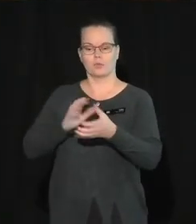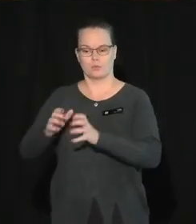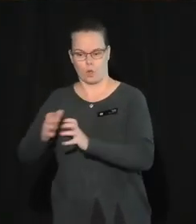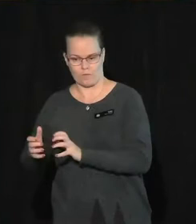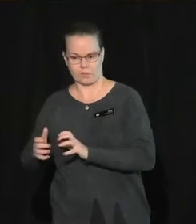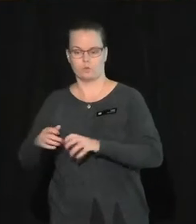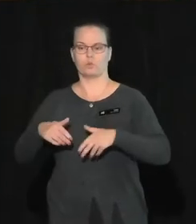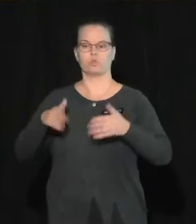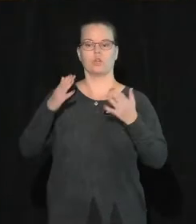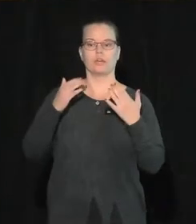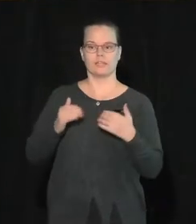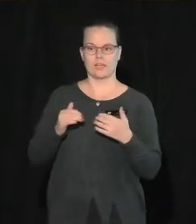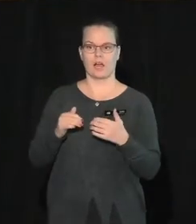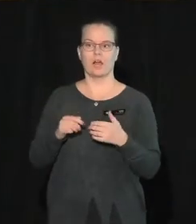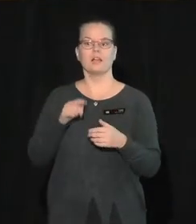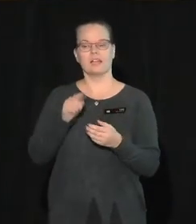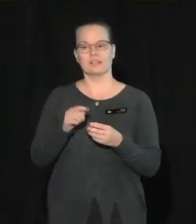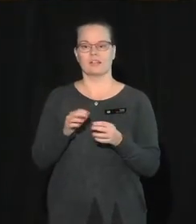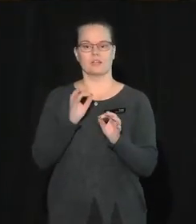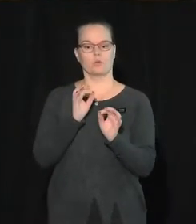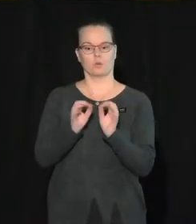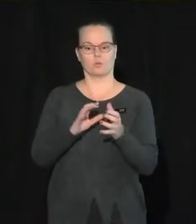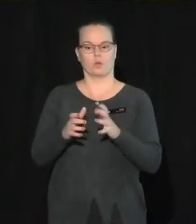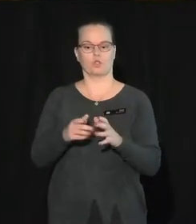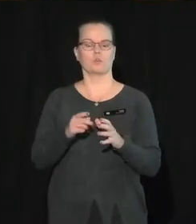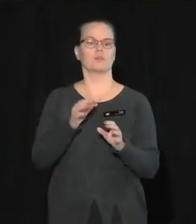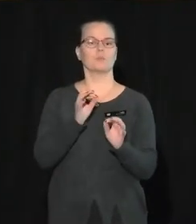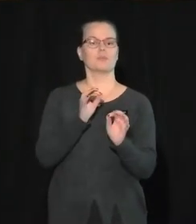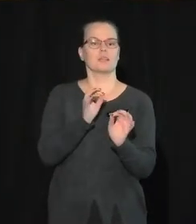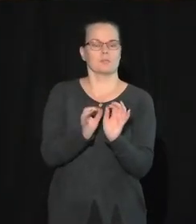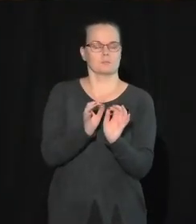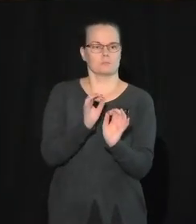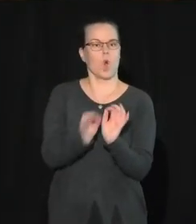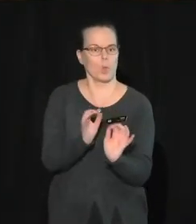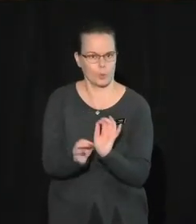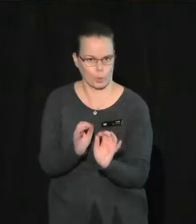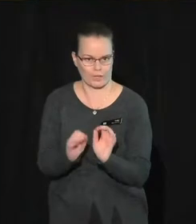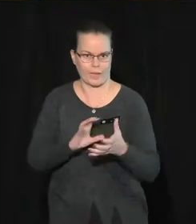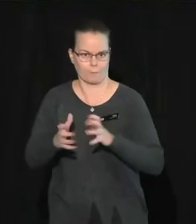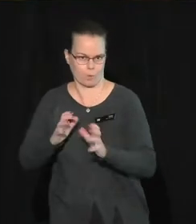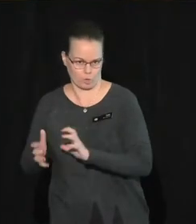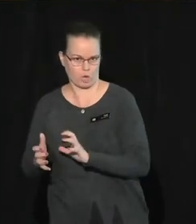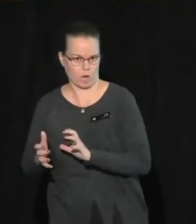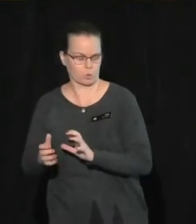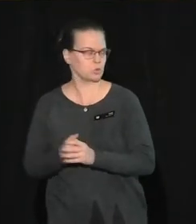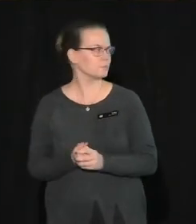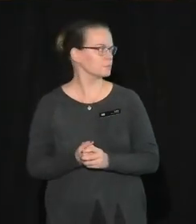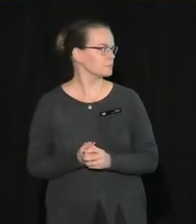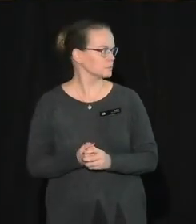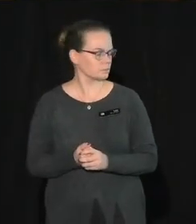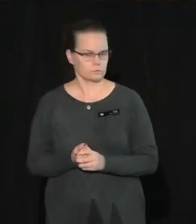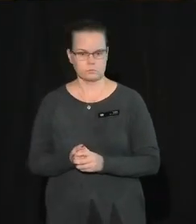complementing reasonable accommodation. This is where the internal market comes together